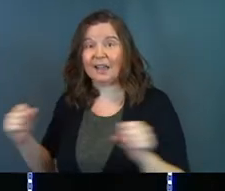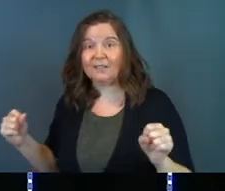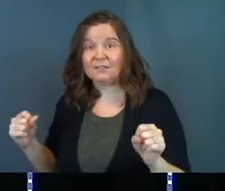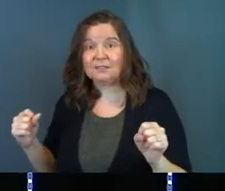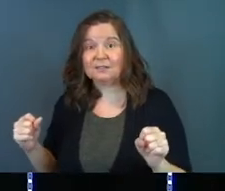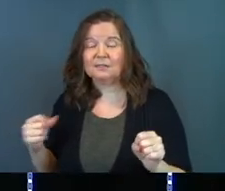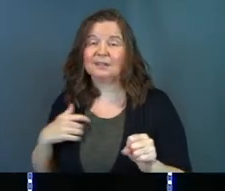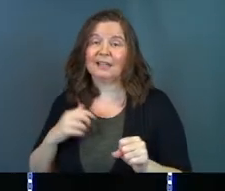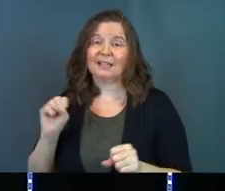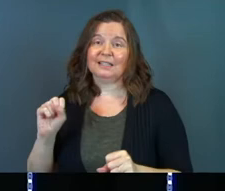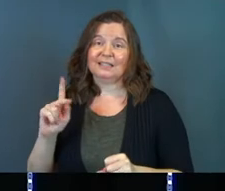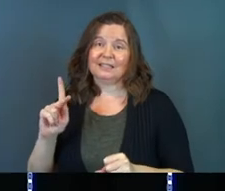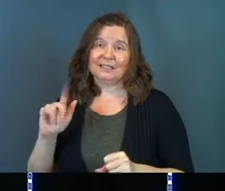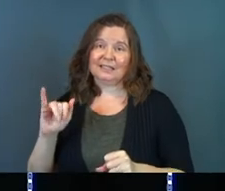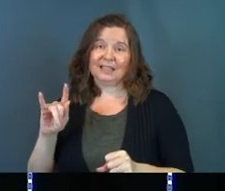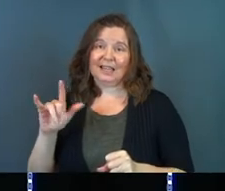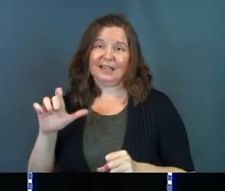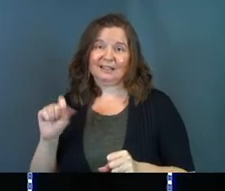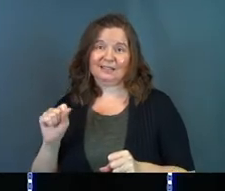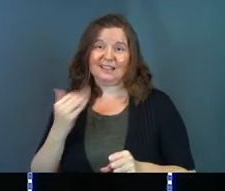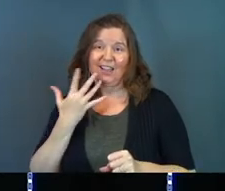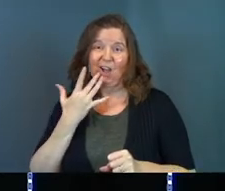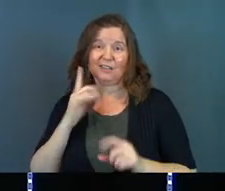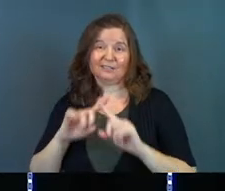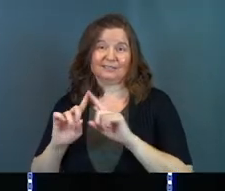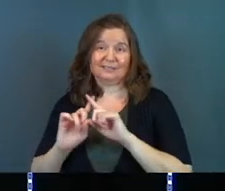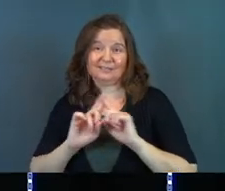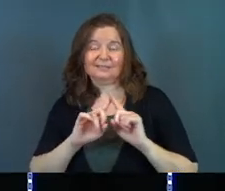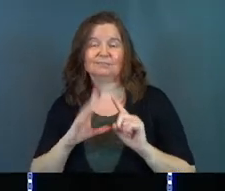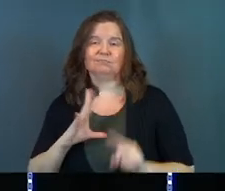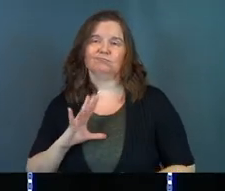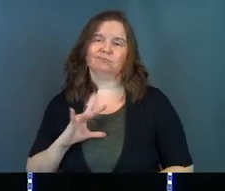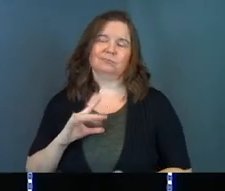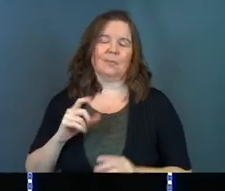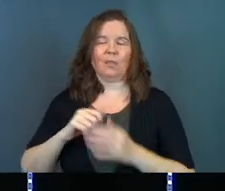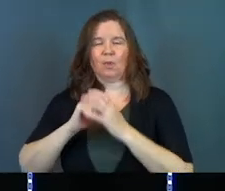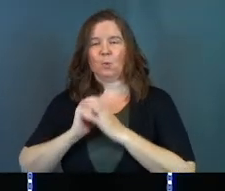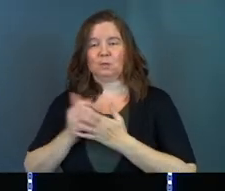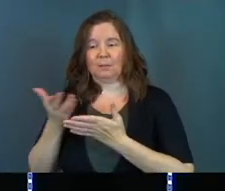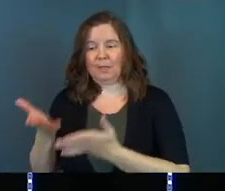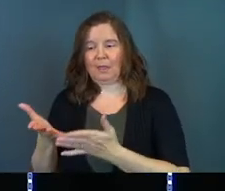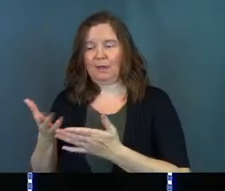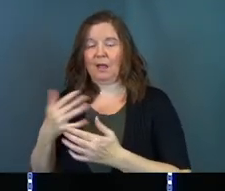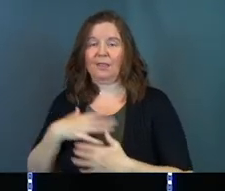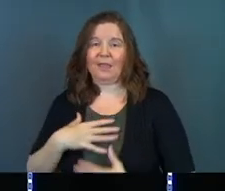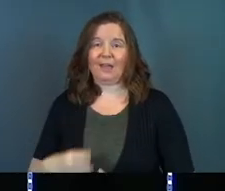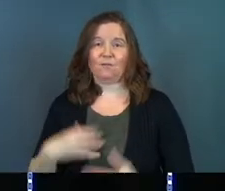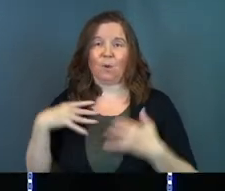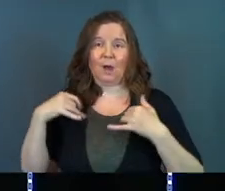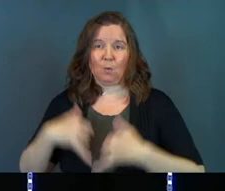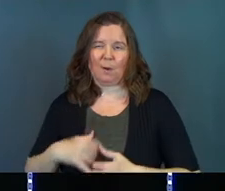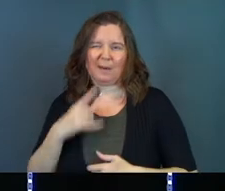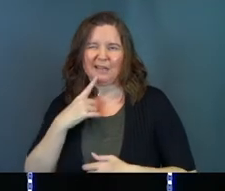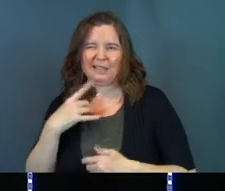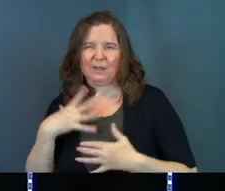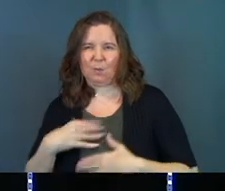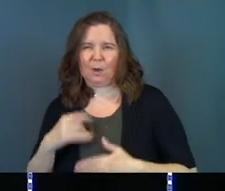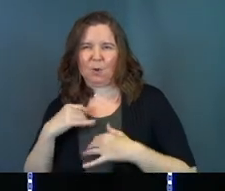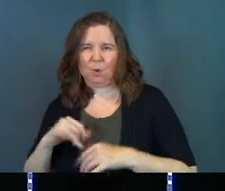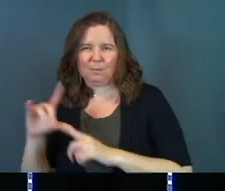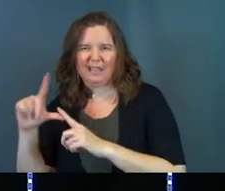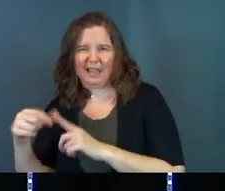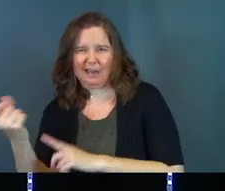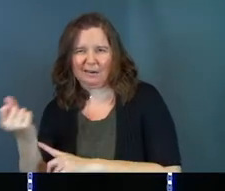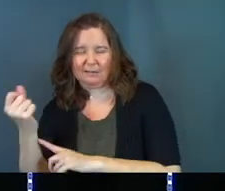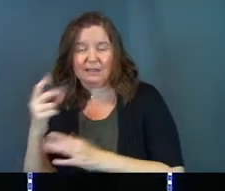saved, it's a Skittles church. It's so awesome. And they're worshiping there. And they got white robes on, but I'll tell you about the white robes later.